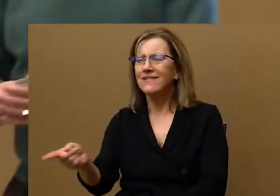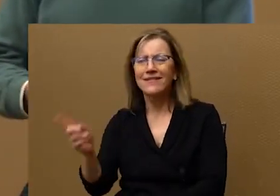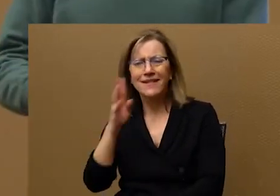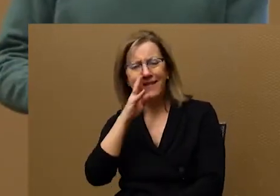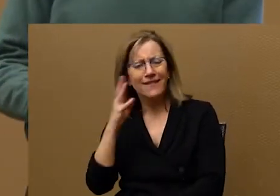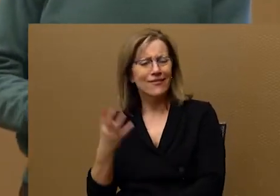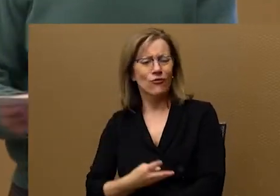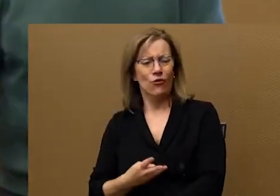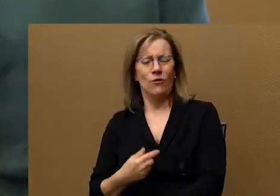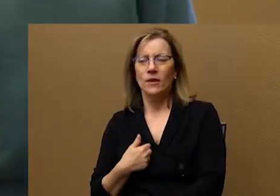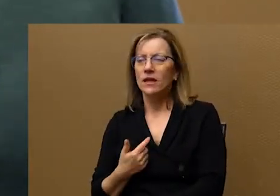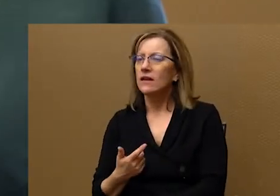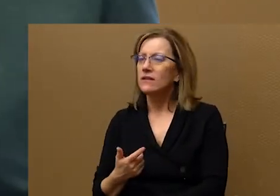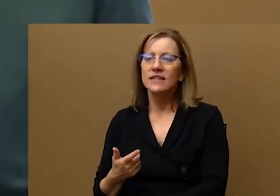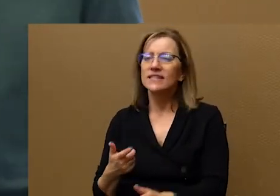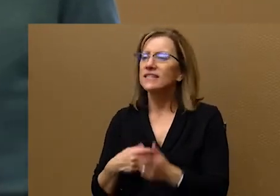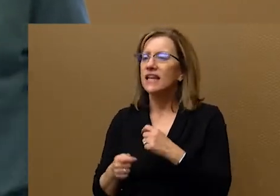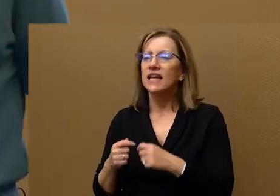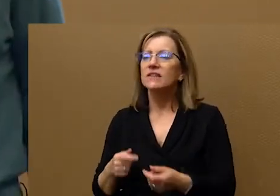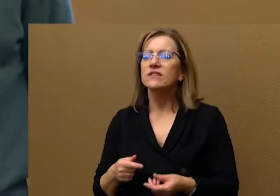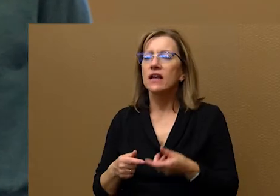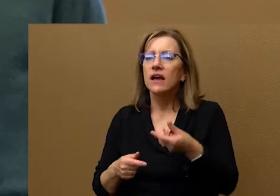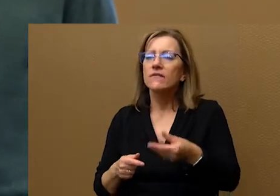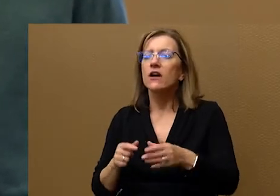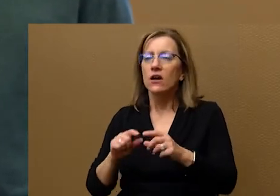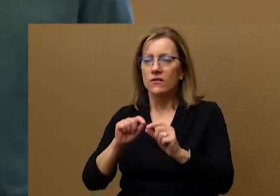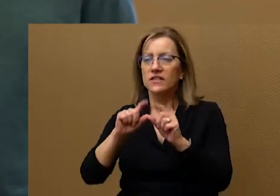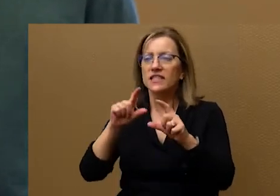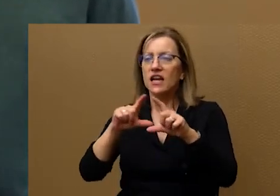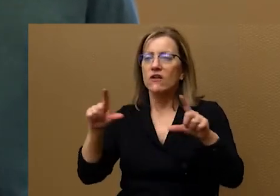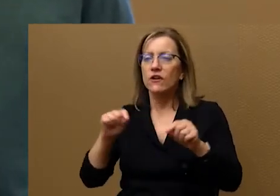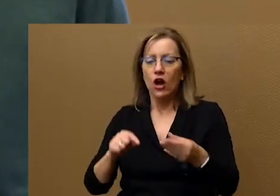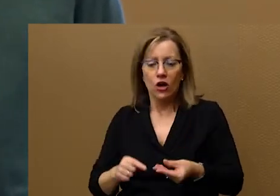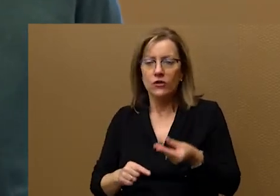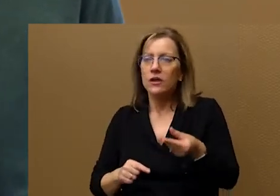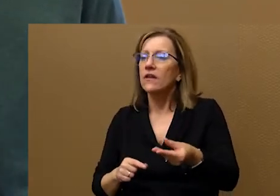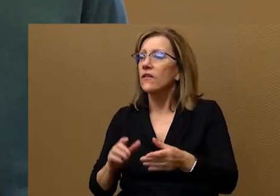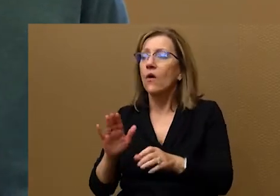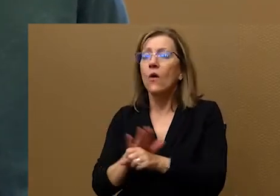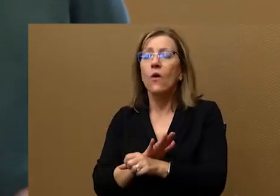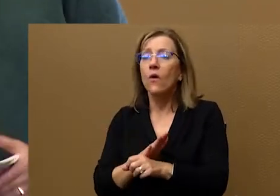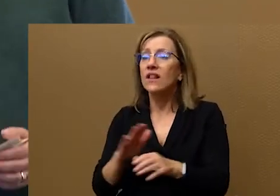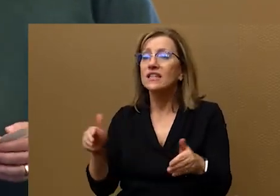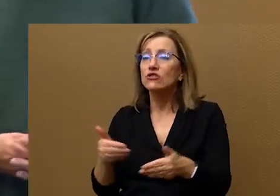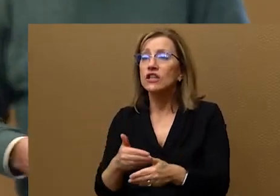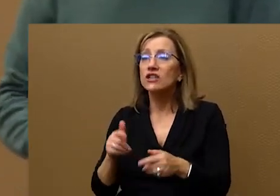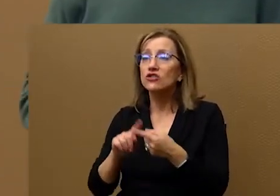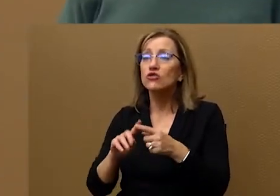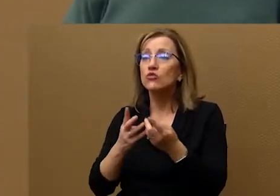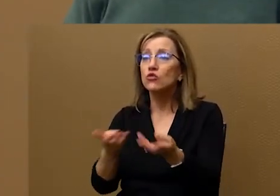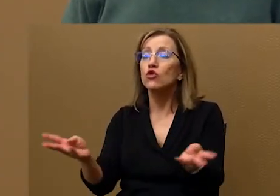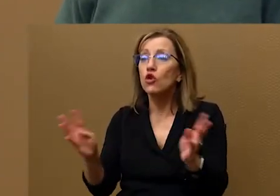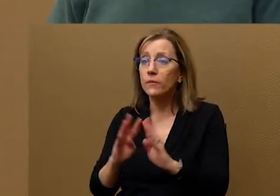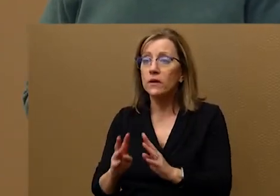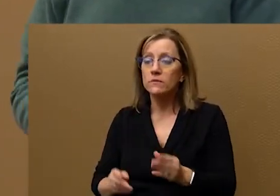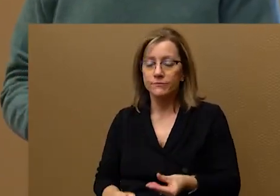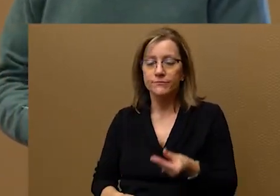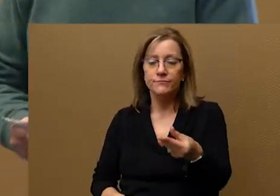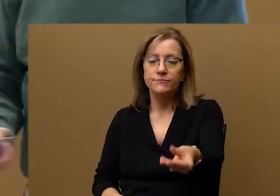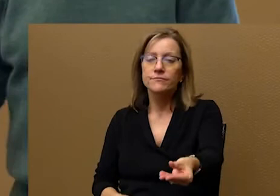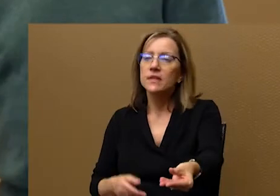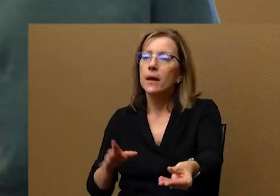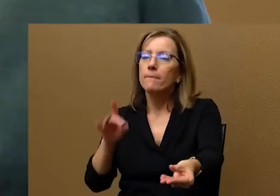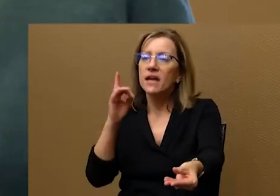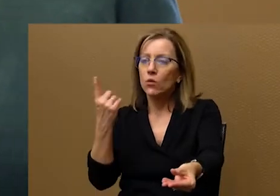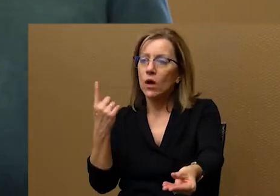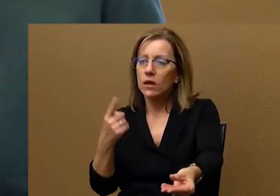pick a card. Pick a card. That's the start of the group. That's the whole introduction. Pick a card. In 30 years of doing